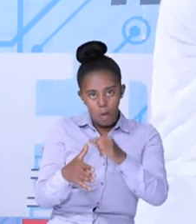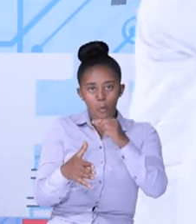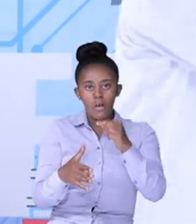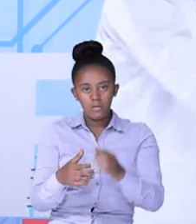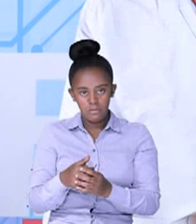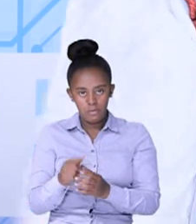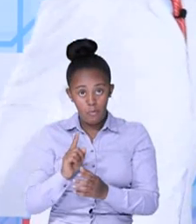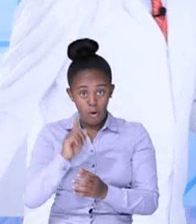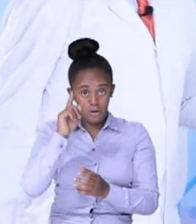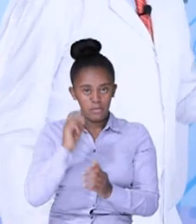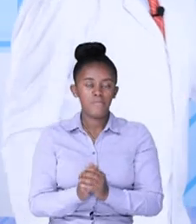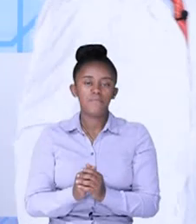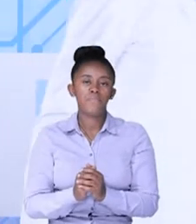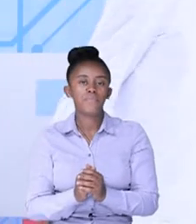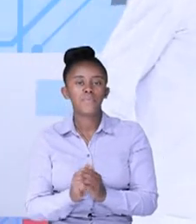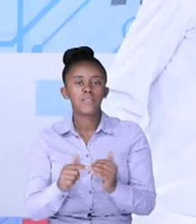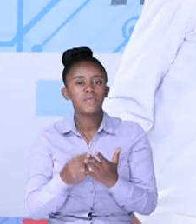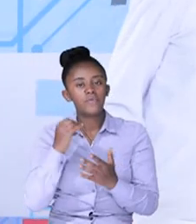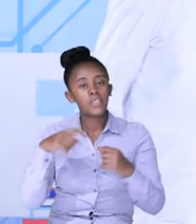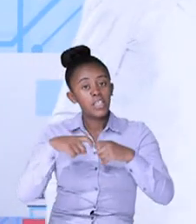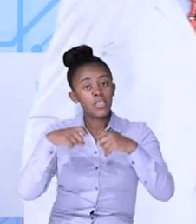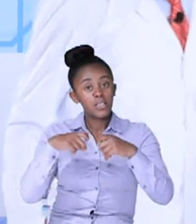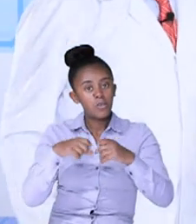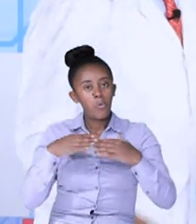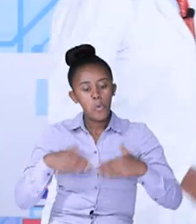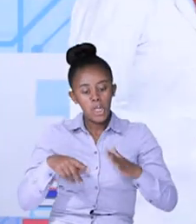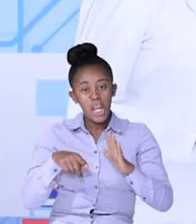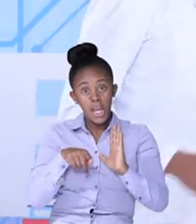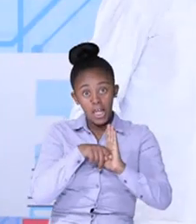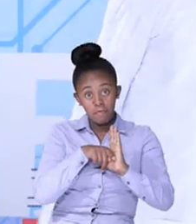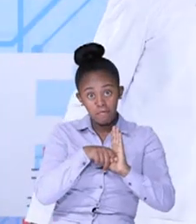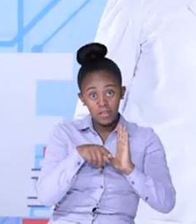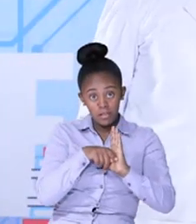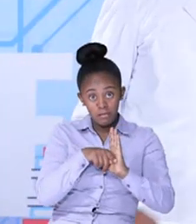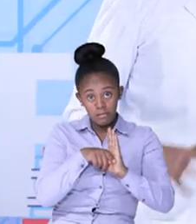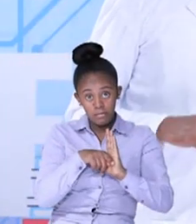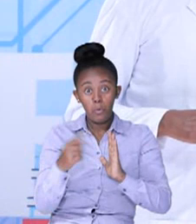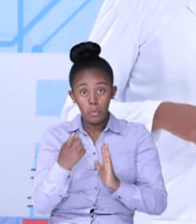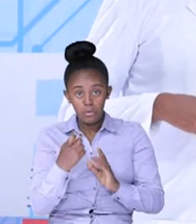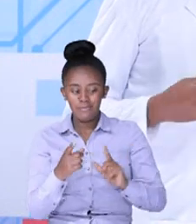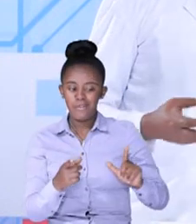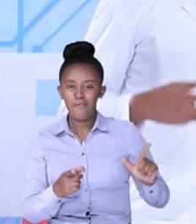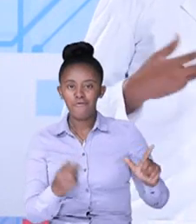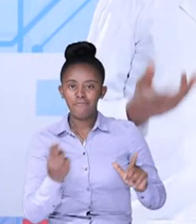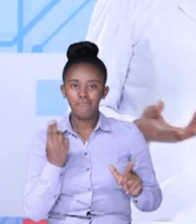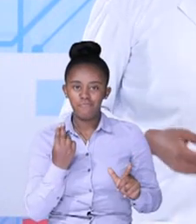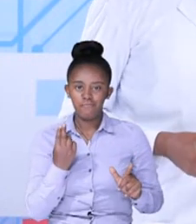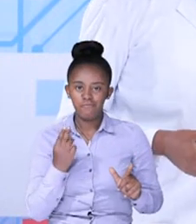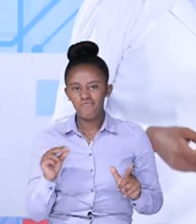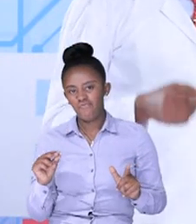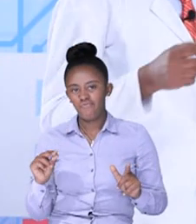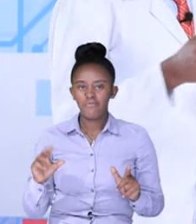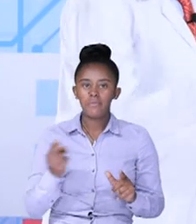gradually. Okay? If this charged body is negative, it's possible to use left hand rule, but I wouldn't